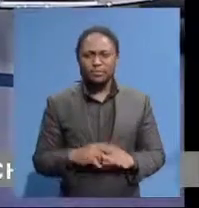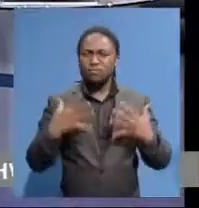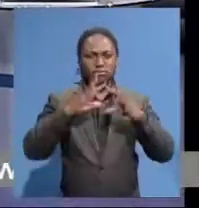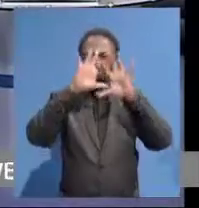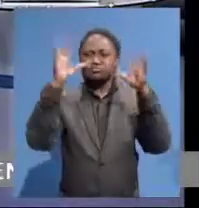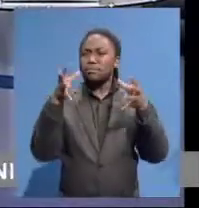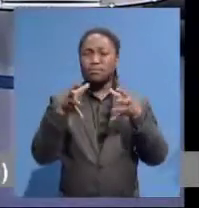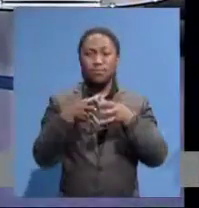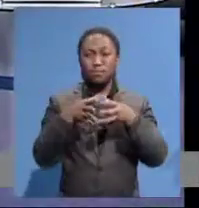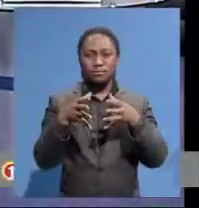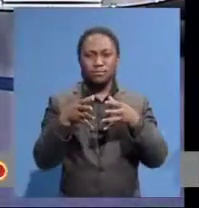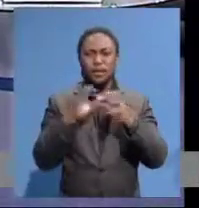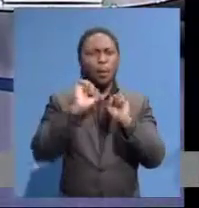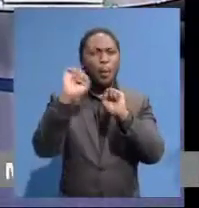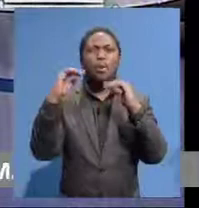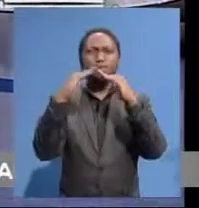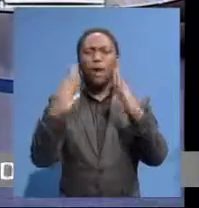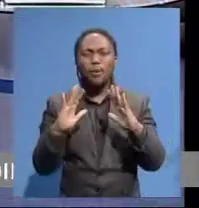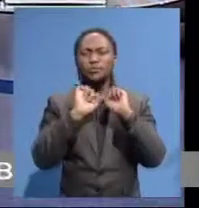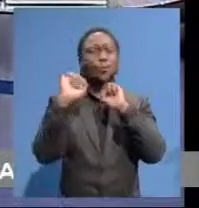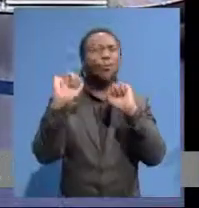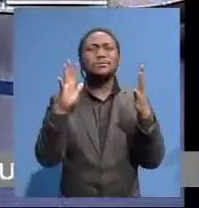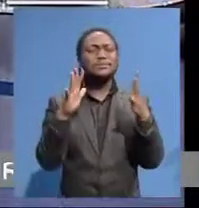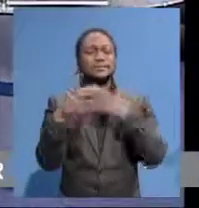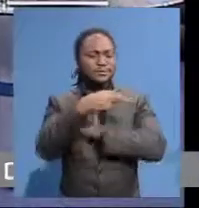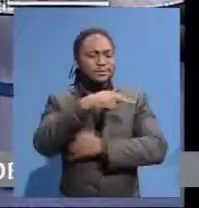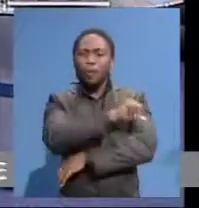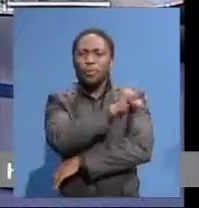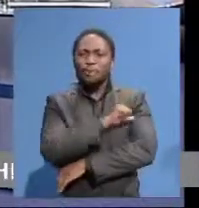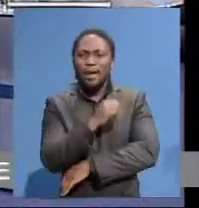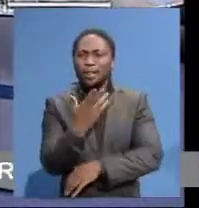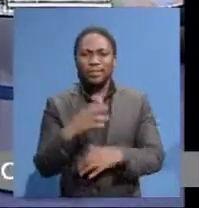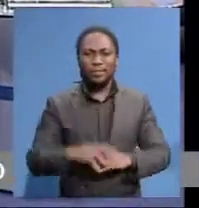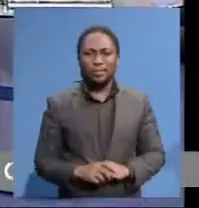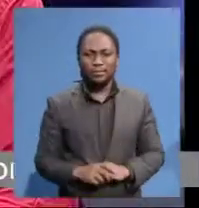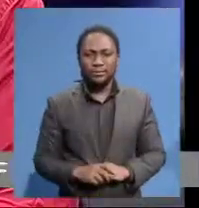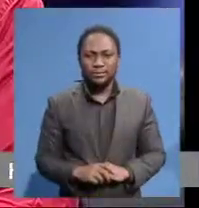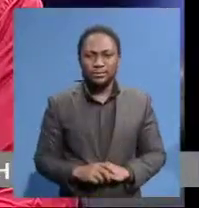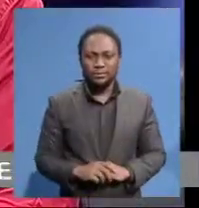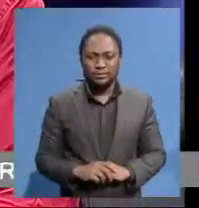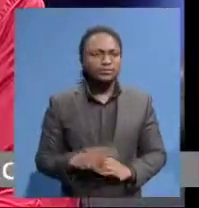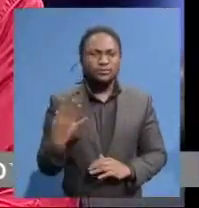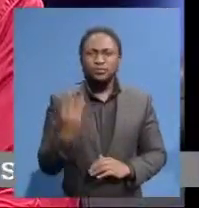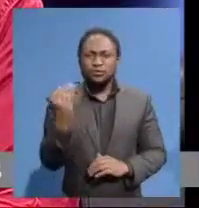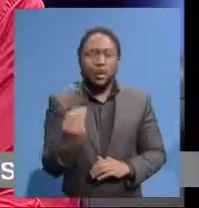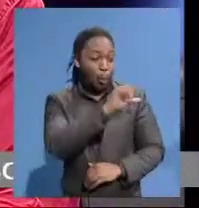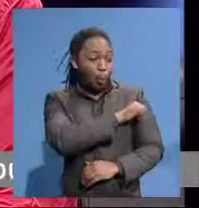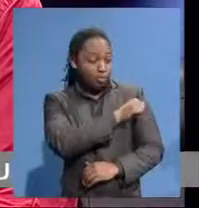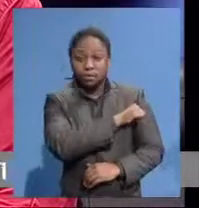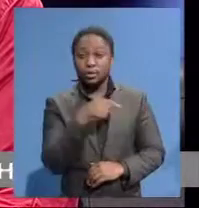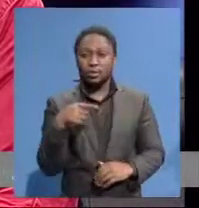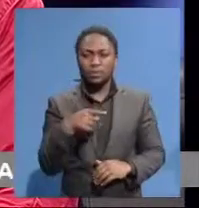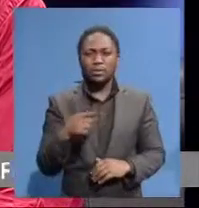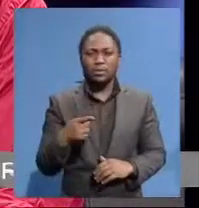their own hospital, their own beds. You take your child to the hospital one day tomorrow, you stand with your child at the reception